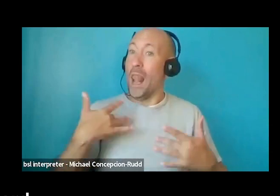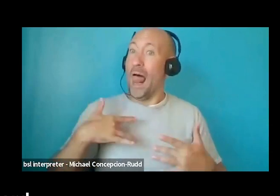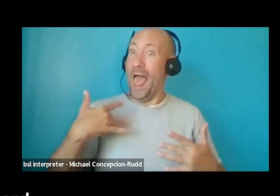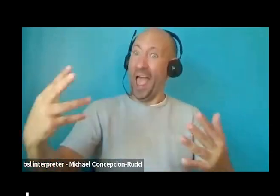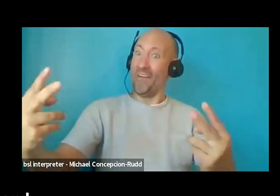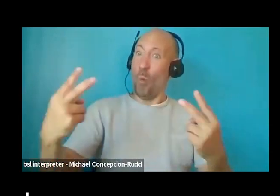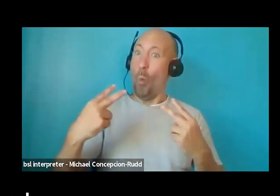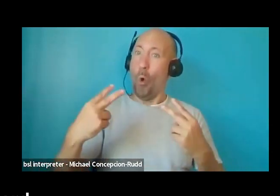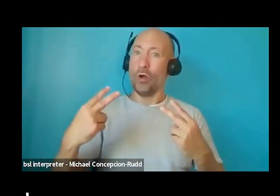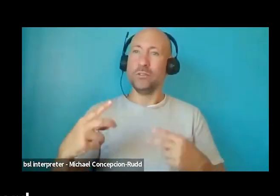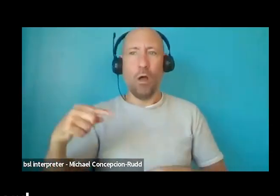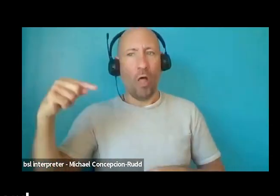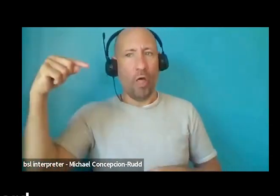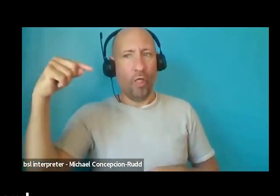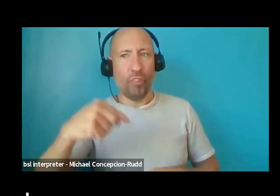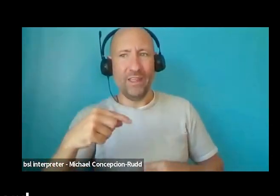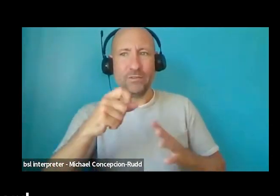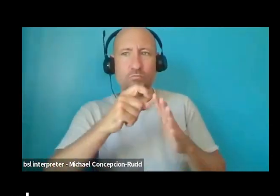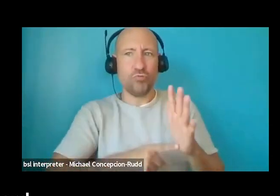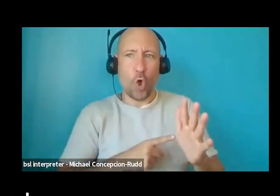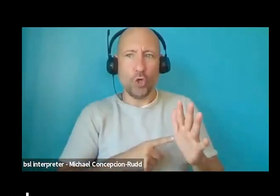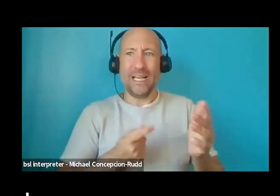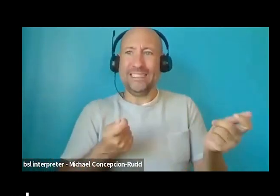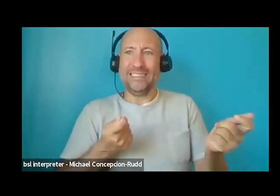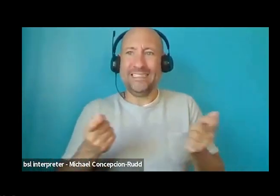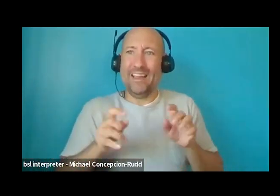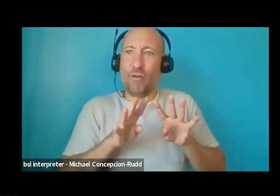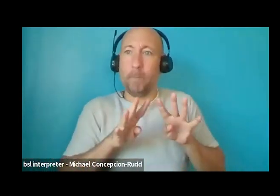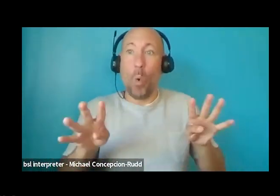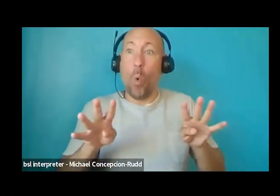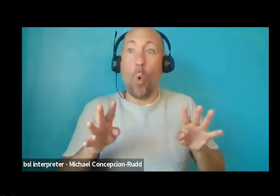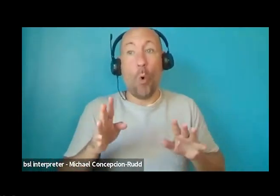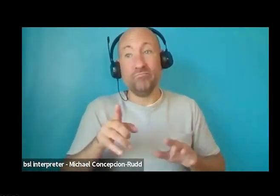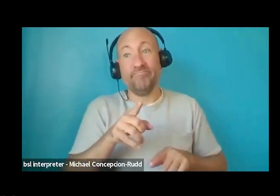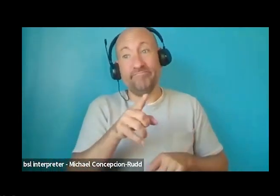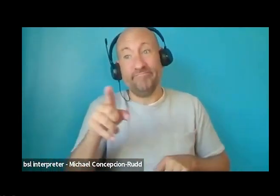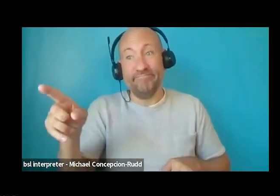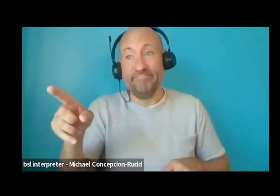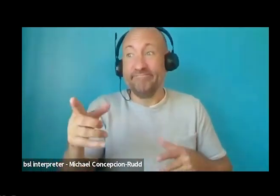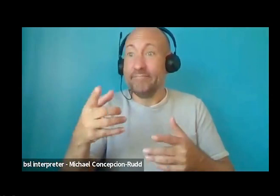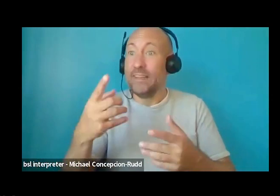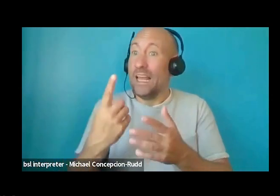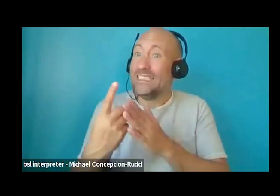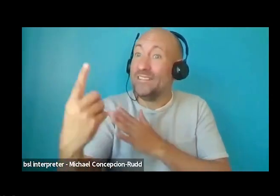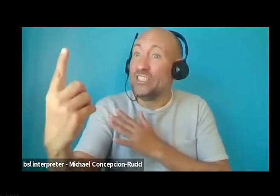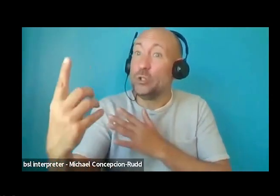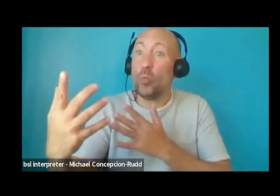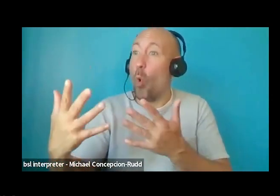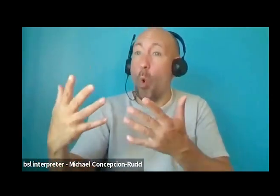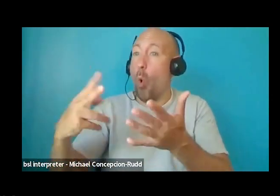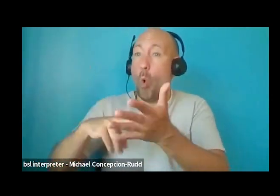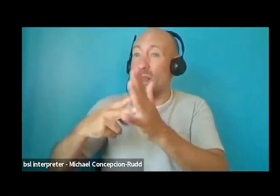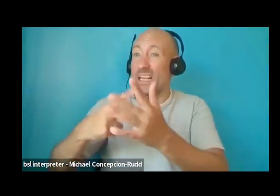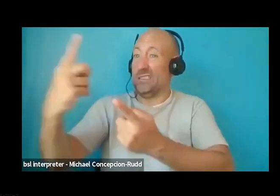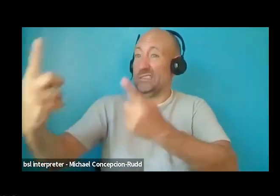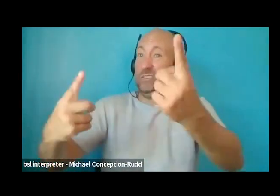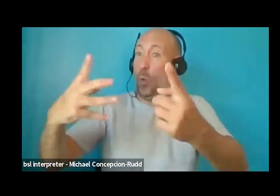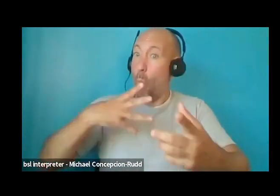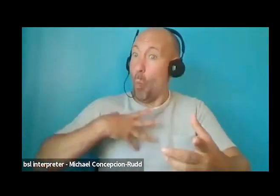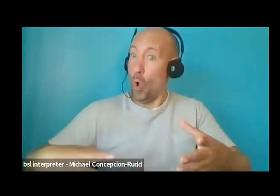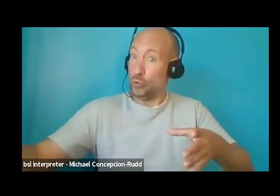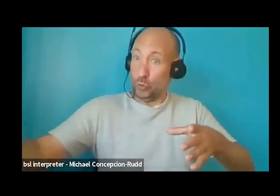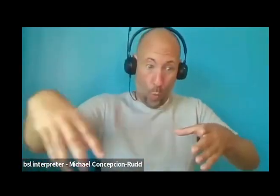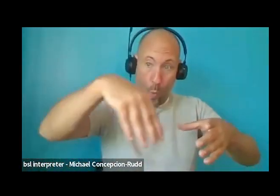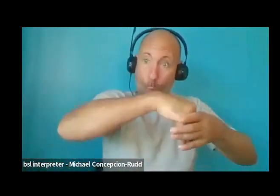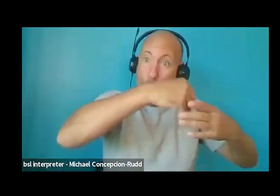is because the project steering board has stipulated that individuals and organizations taking part in the residencies